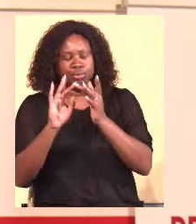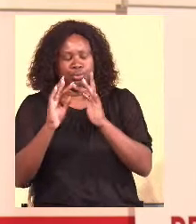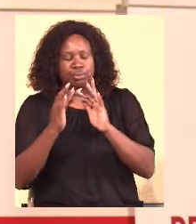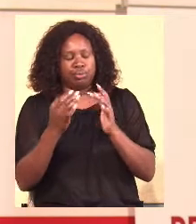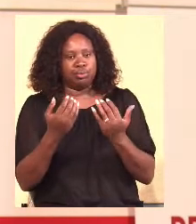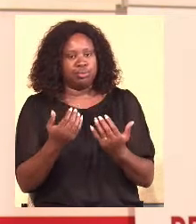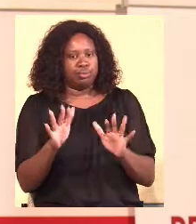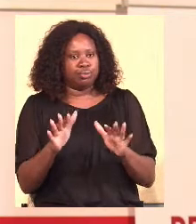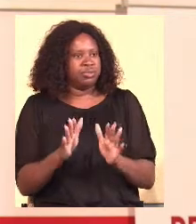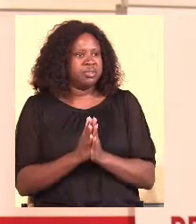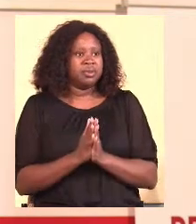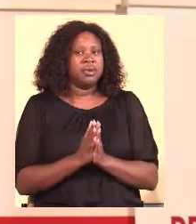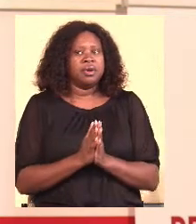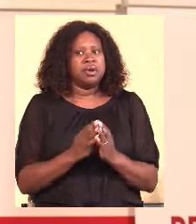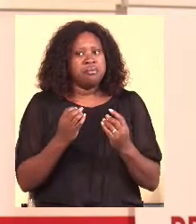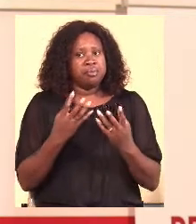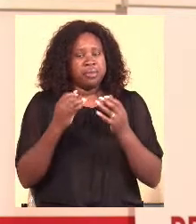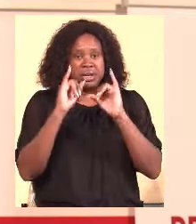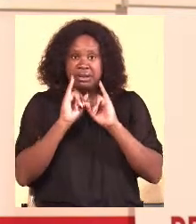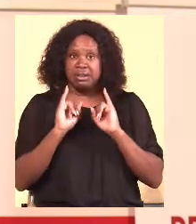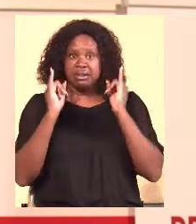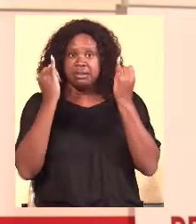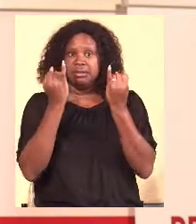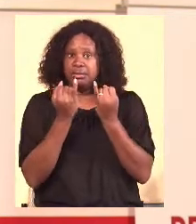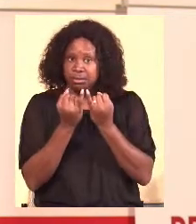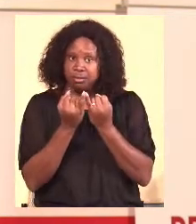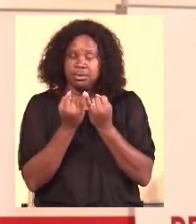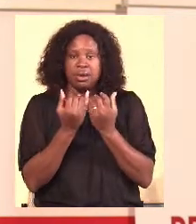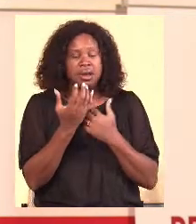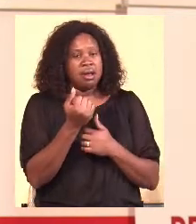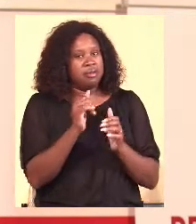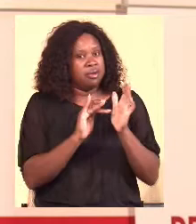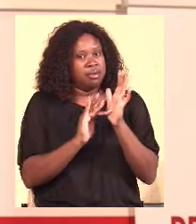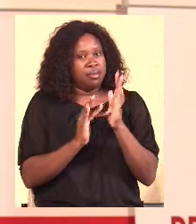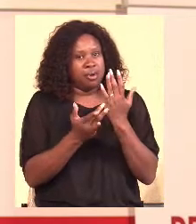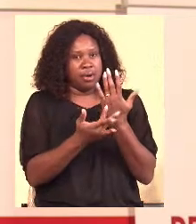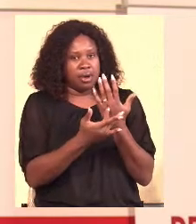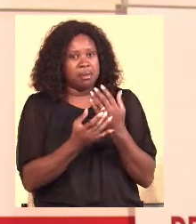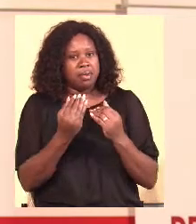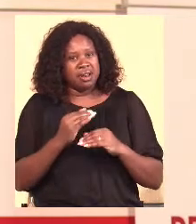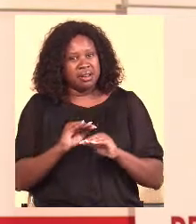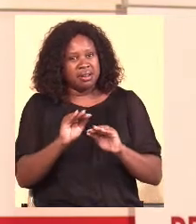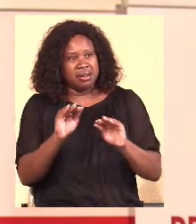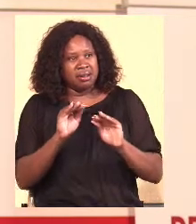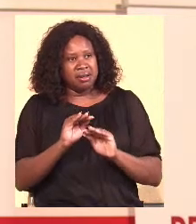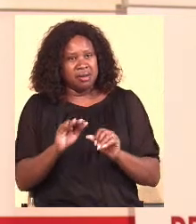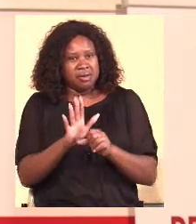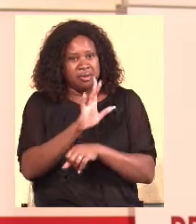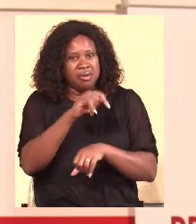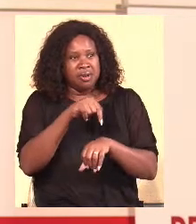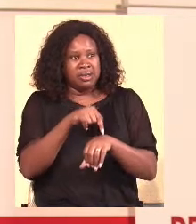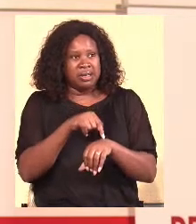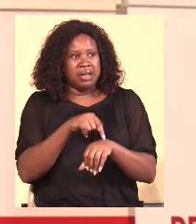Also, most of these institutions have programs that are being taught on full-time